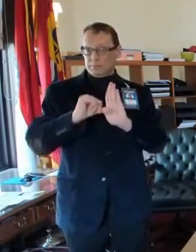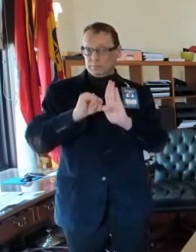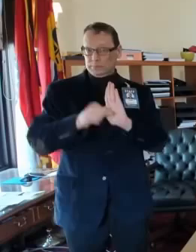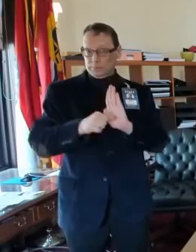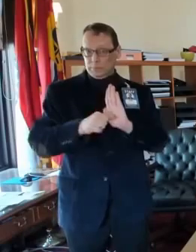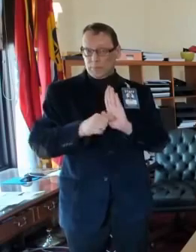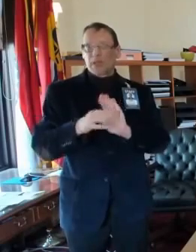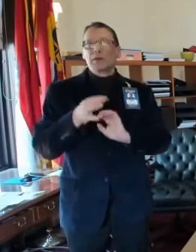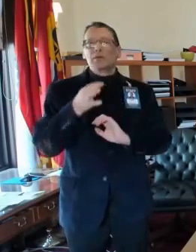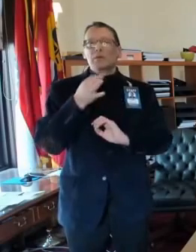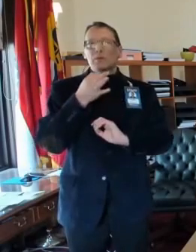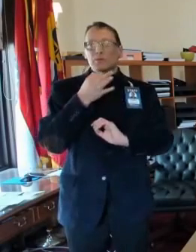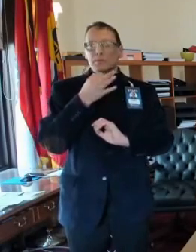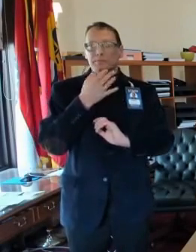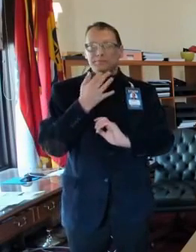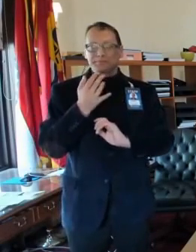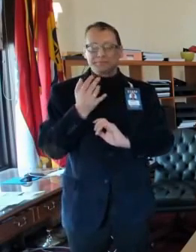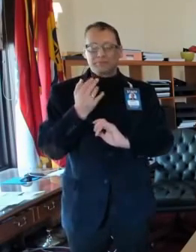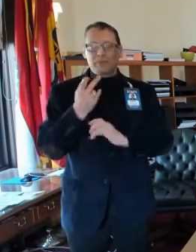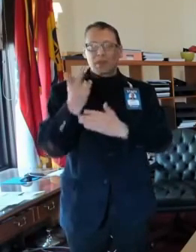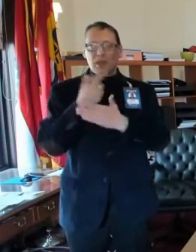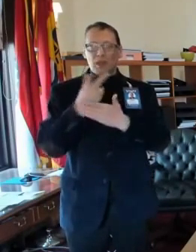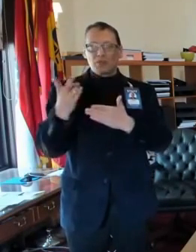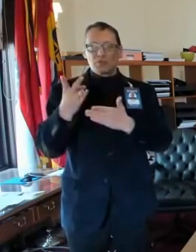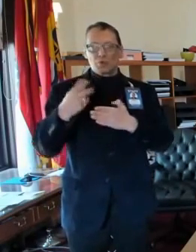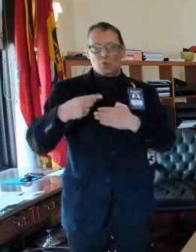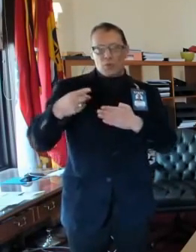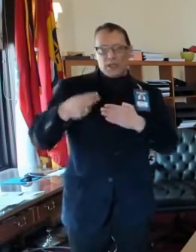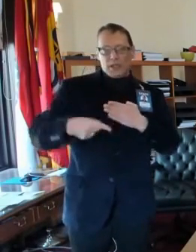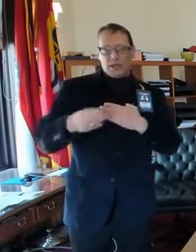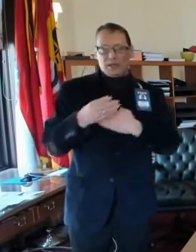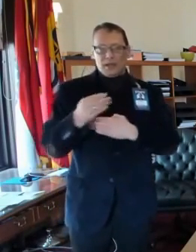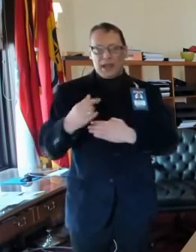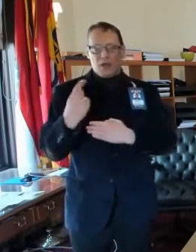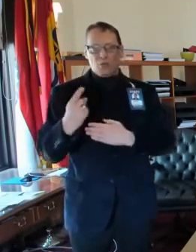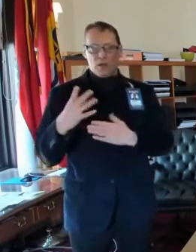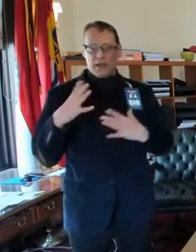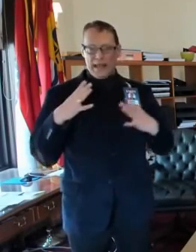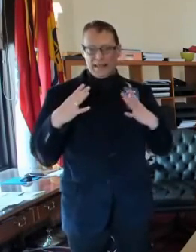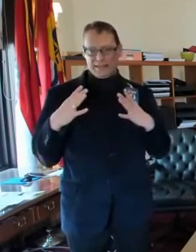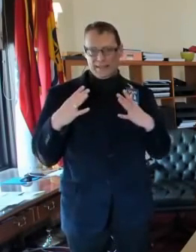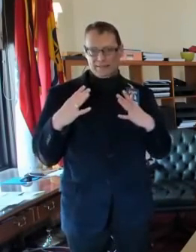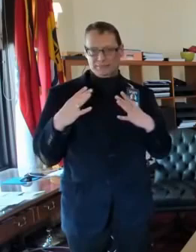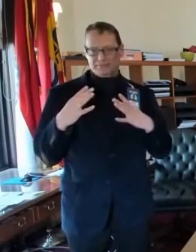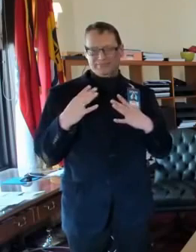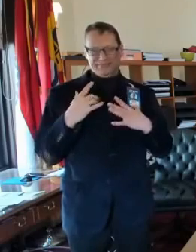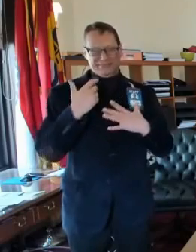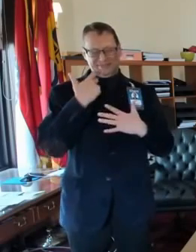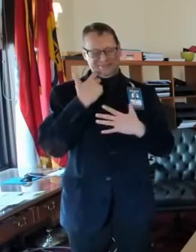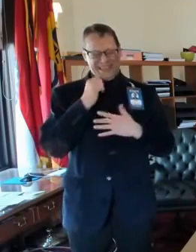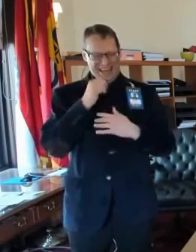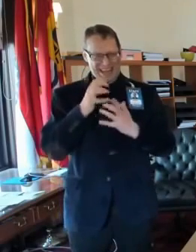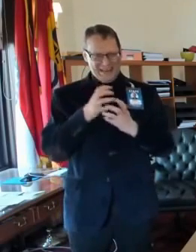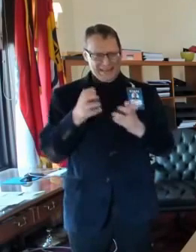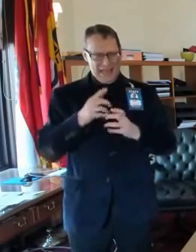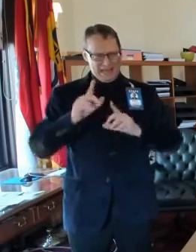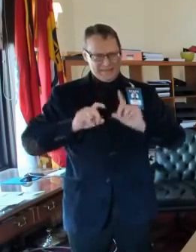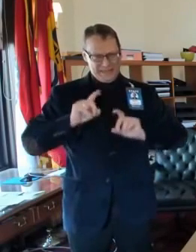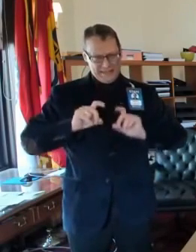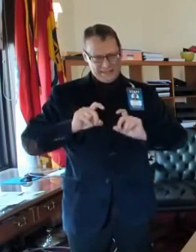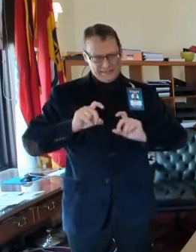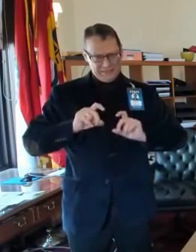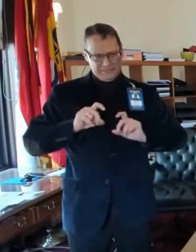coming off of 2 weekend days and a holiday, so not as much testing done and not as much reporting